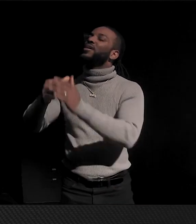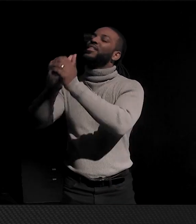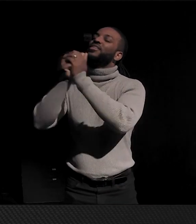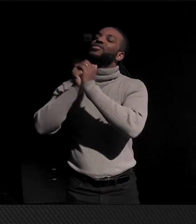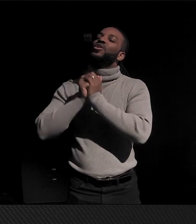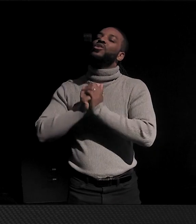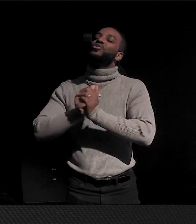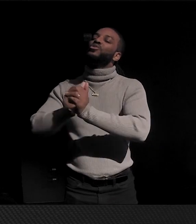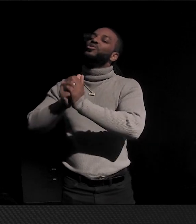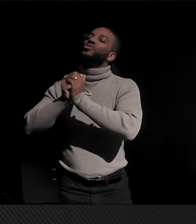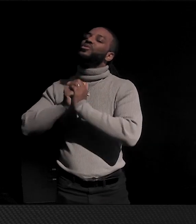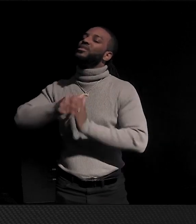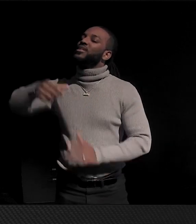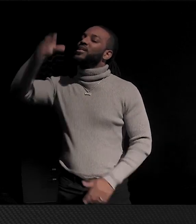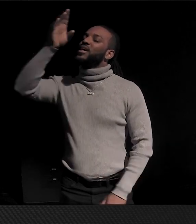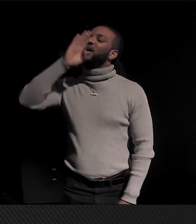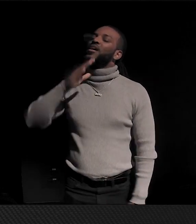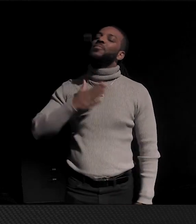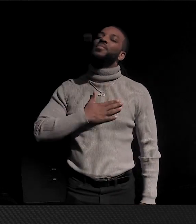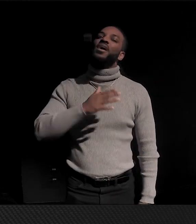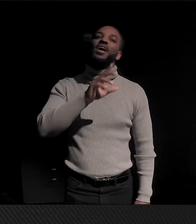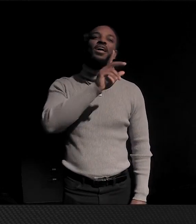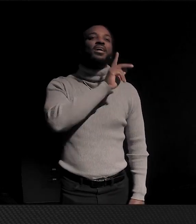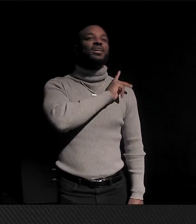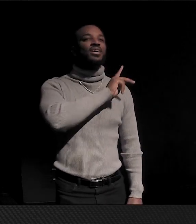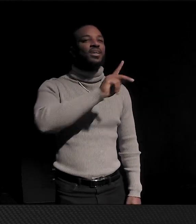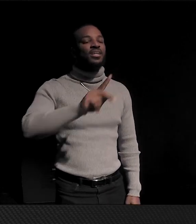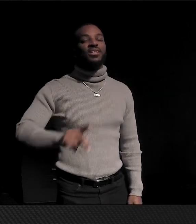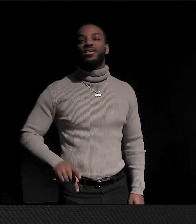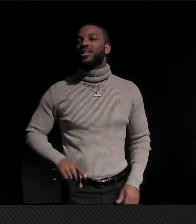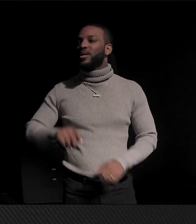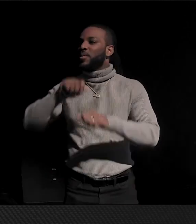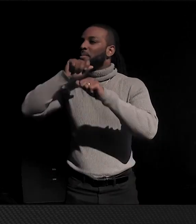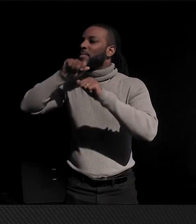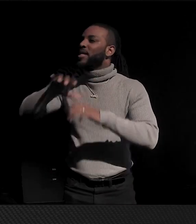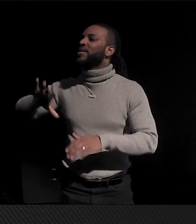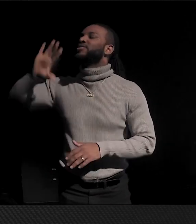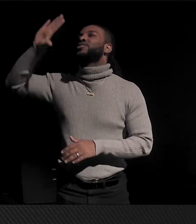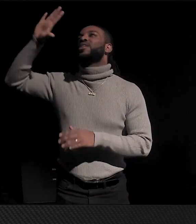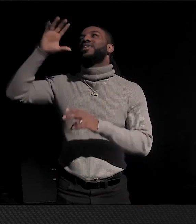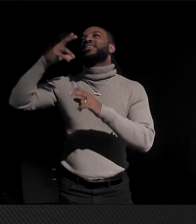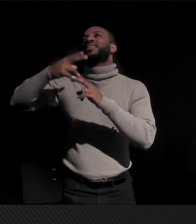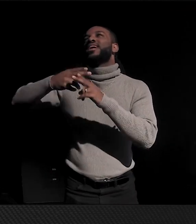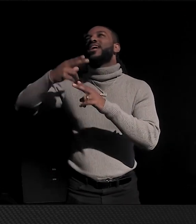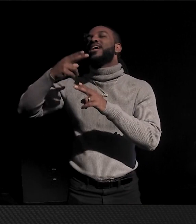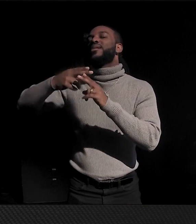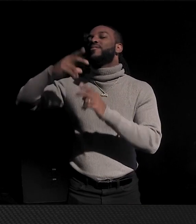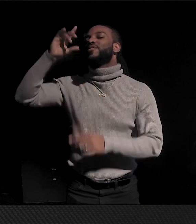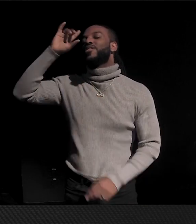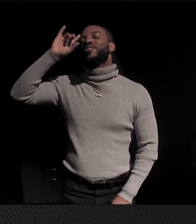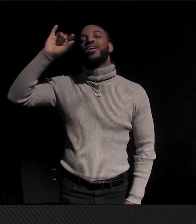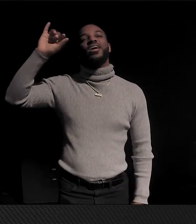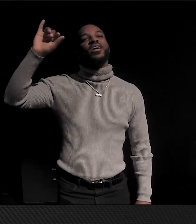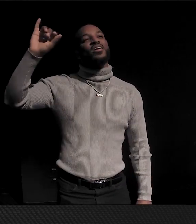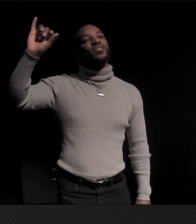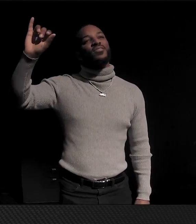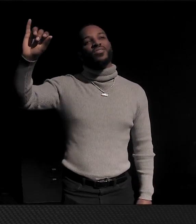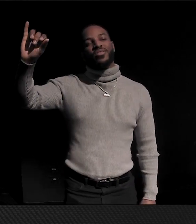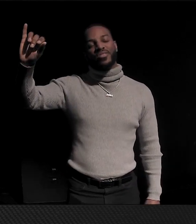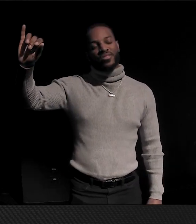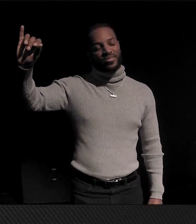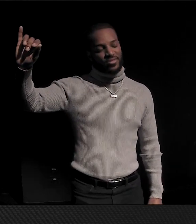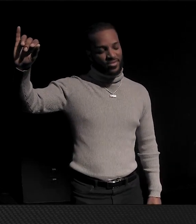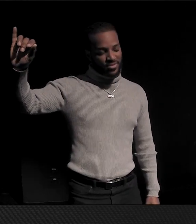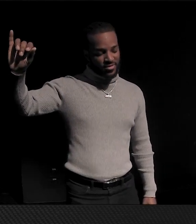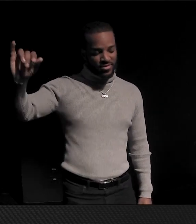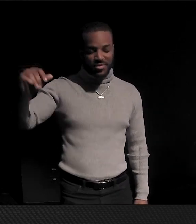I will exalt you, God, my King. I'll bless your name forever.